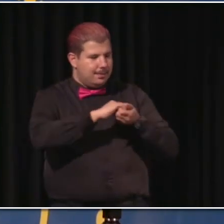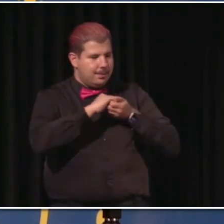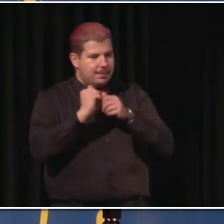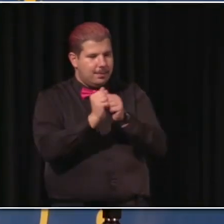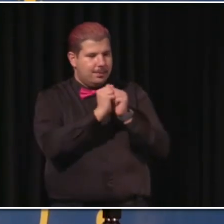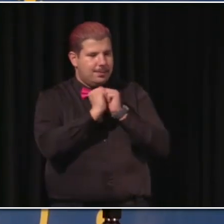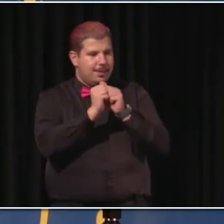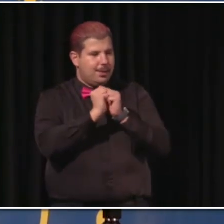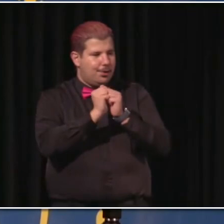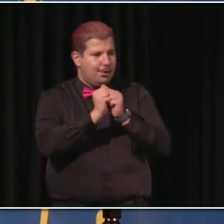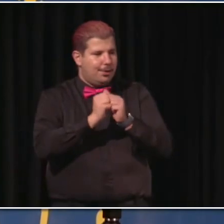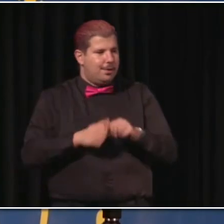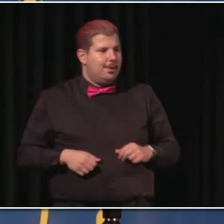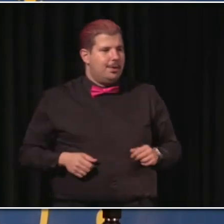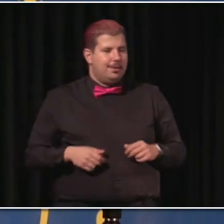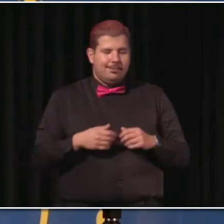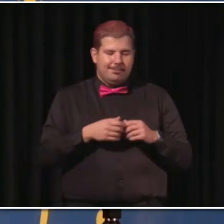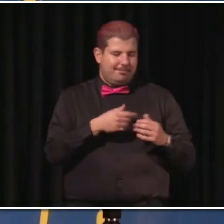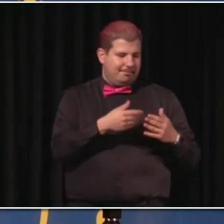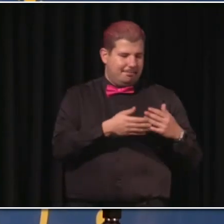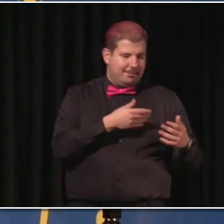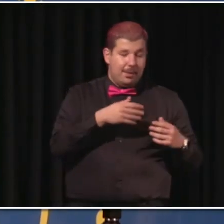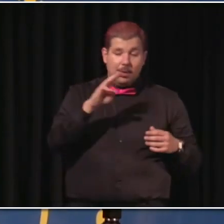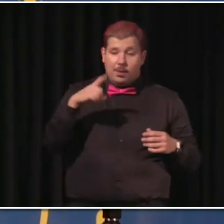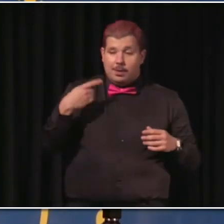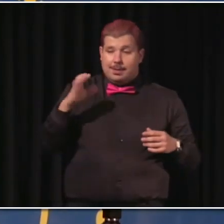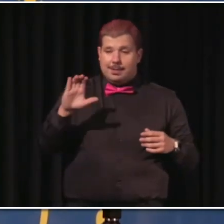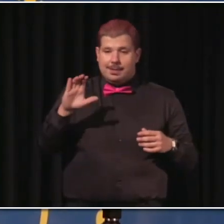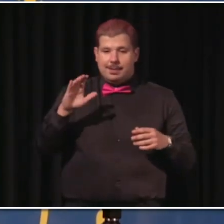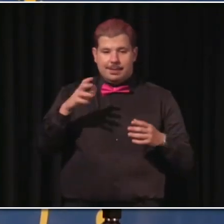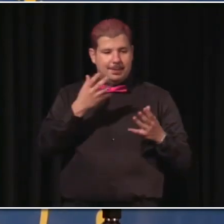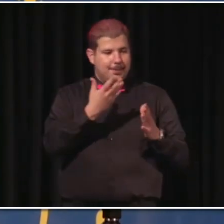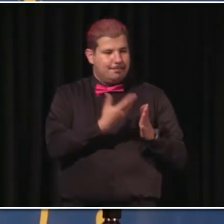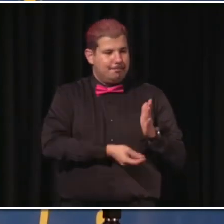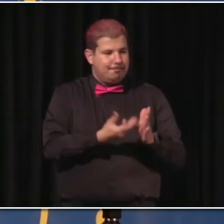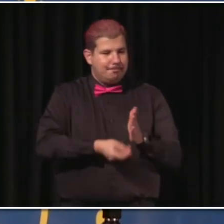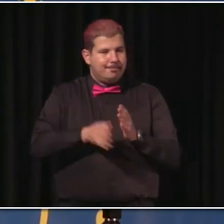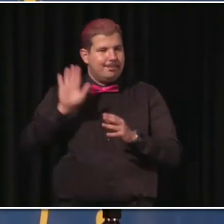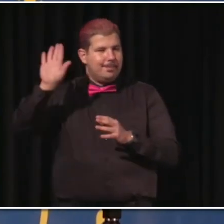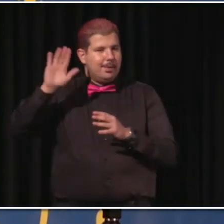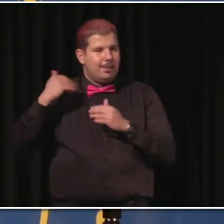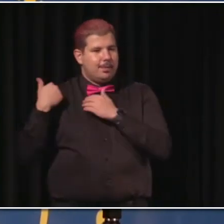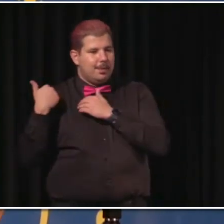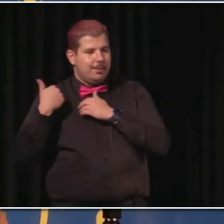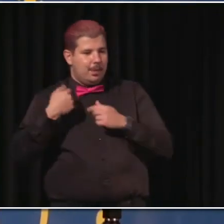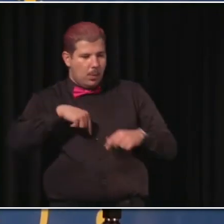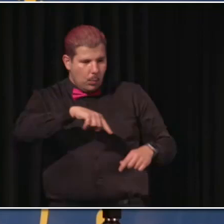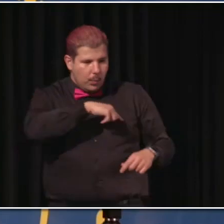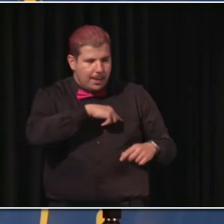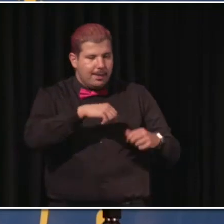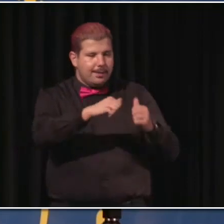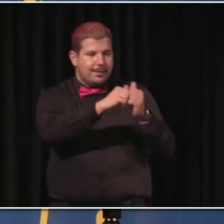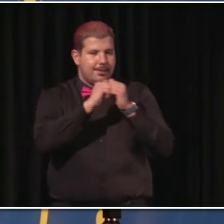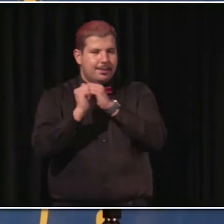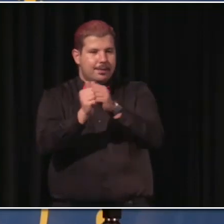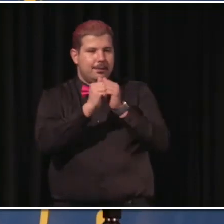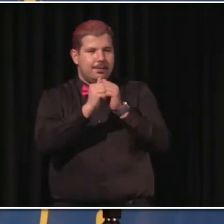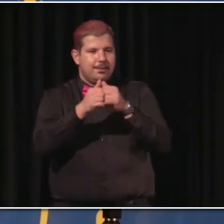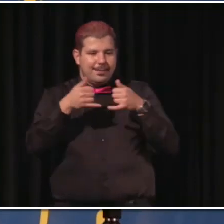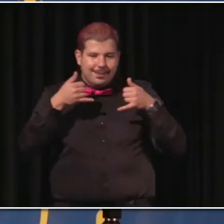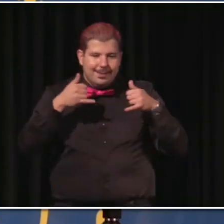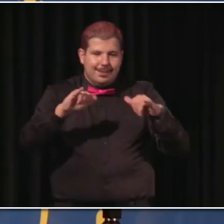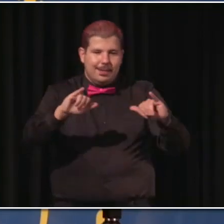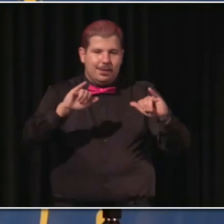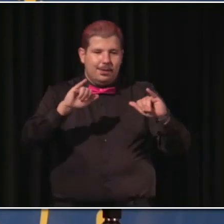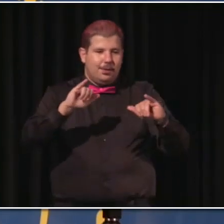So even if Washington is abandoning its responsibilities, we, together, can